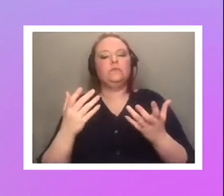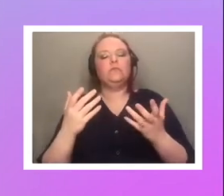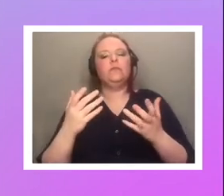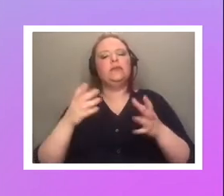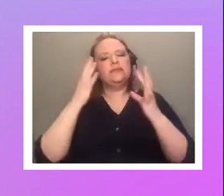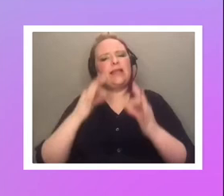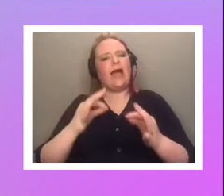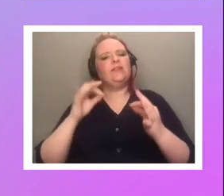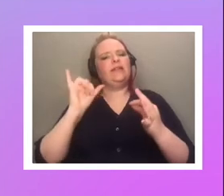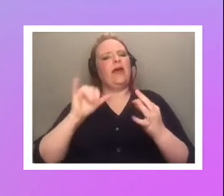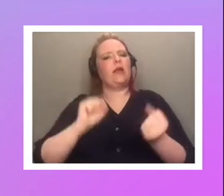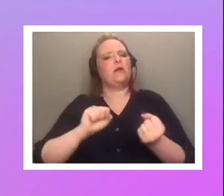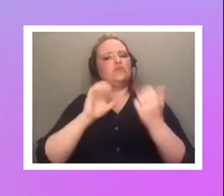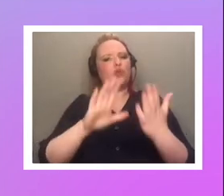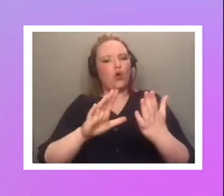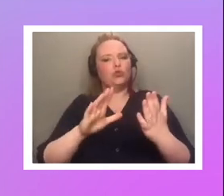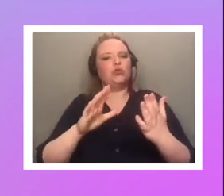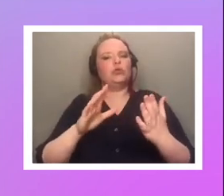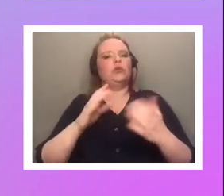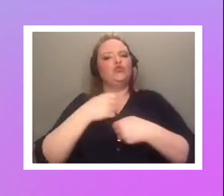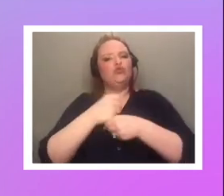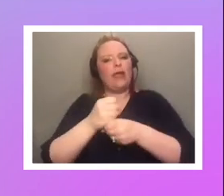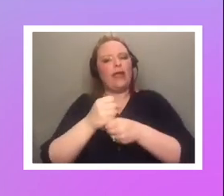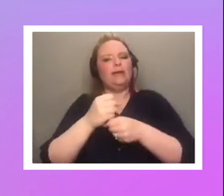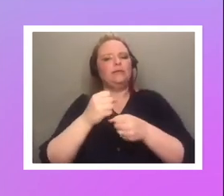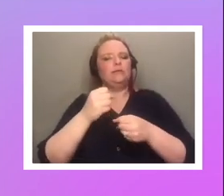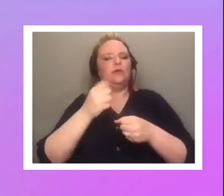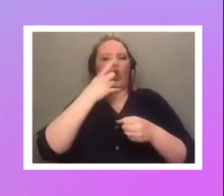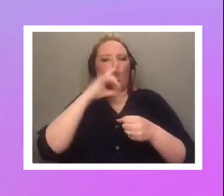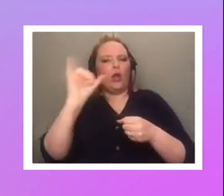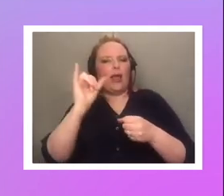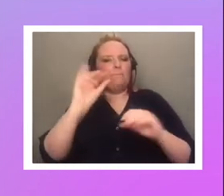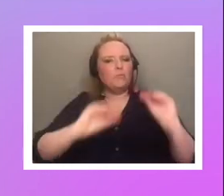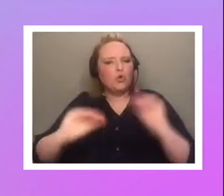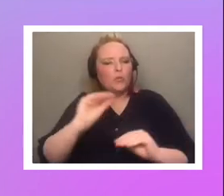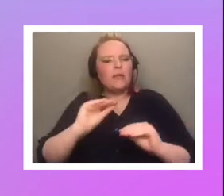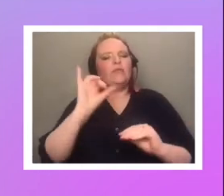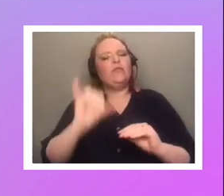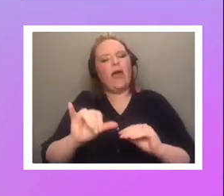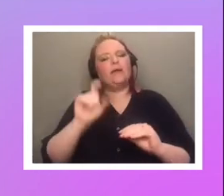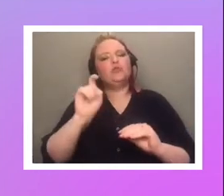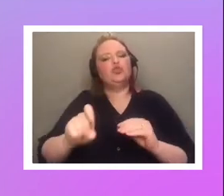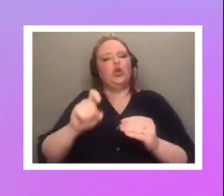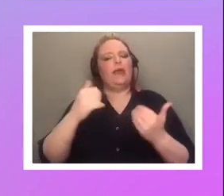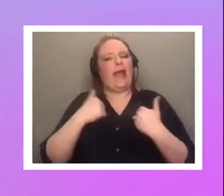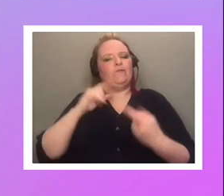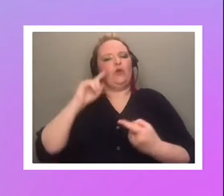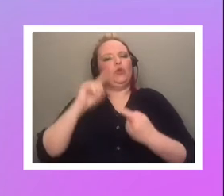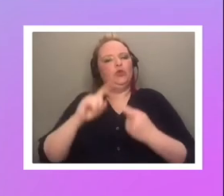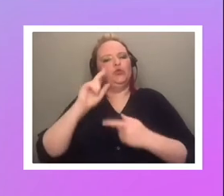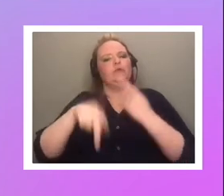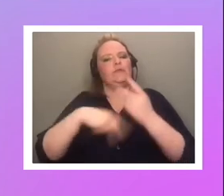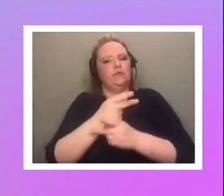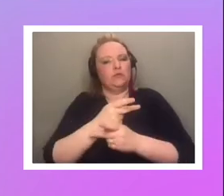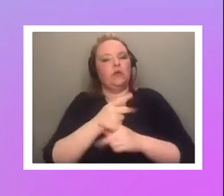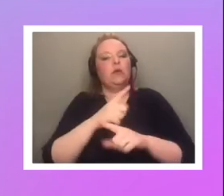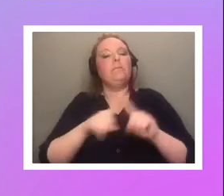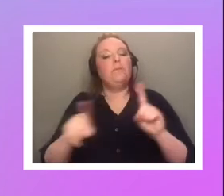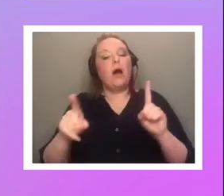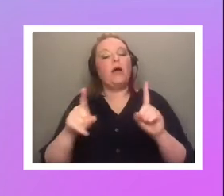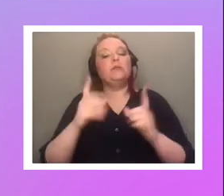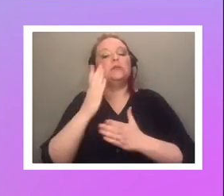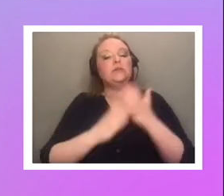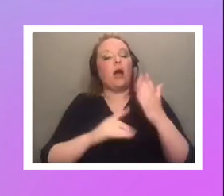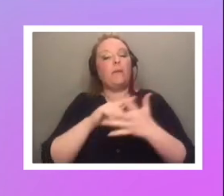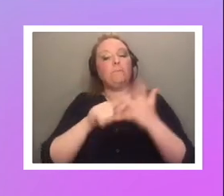definitely this approach of, you know, creates the illusion of movement. That's definitely a candidate for something that should be have a reduced motion version. But there are some things